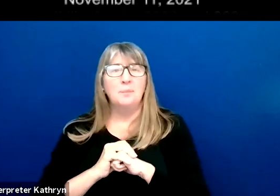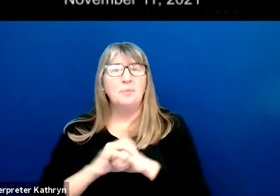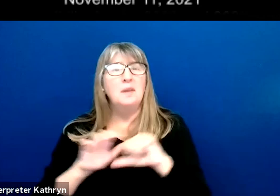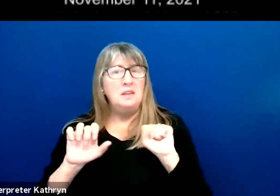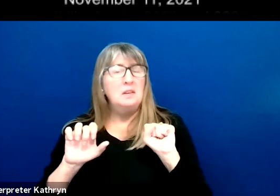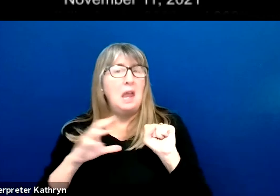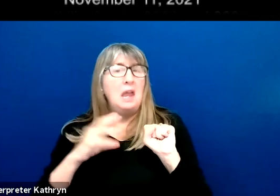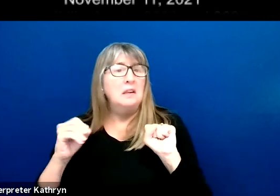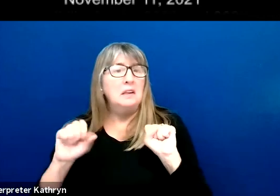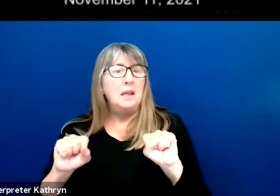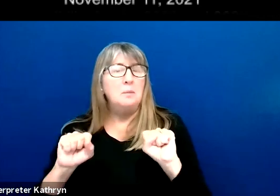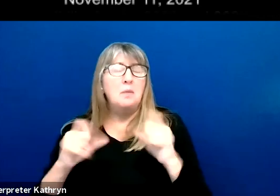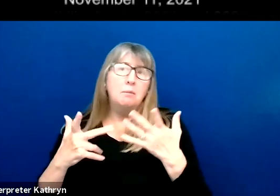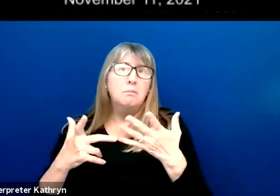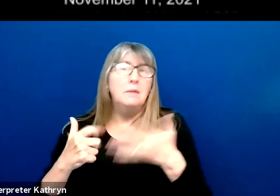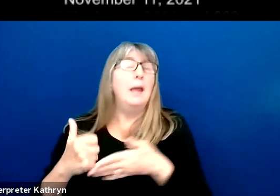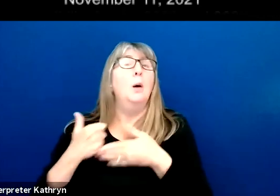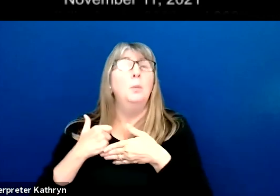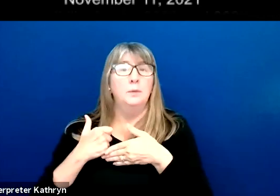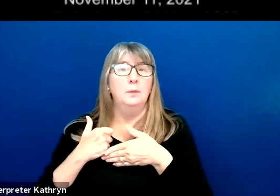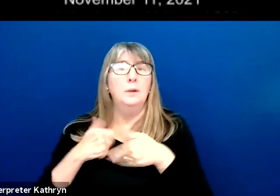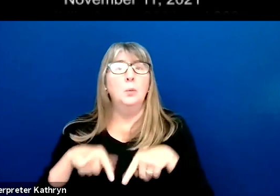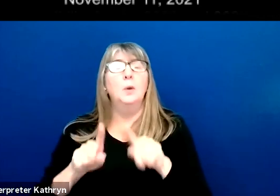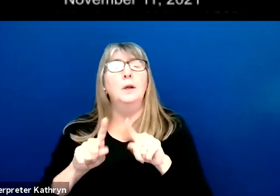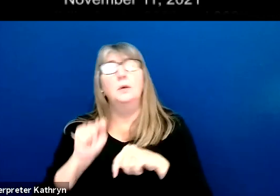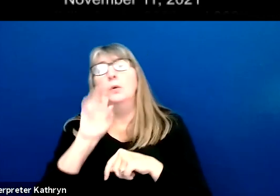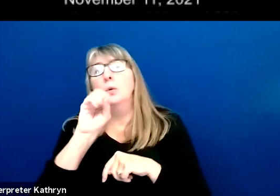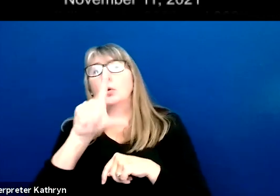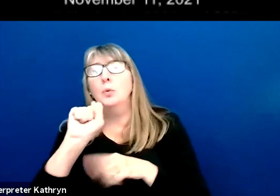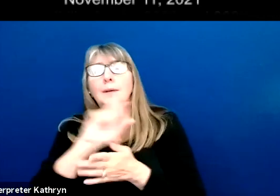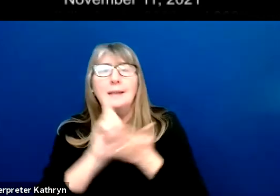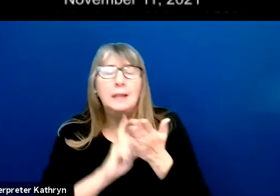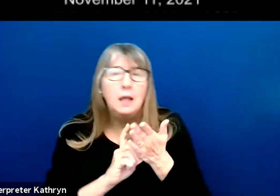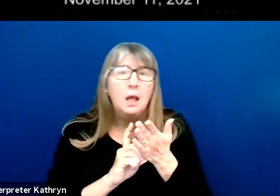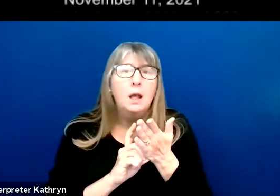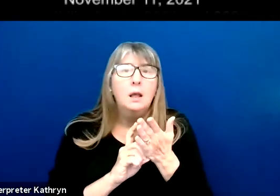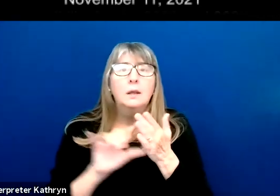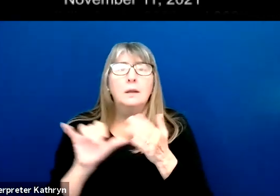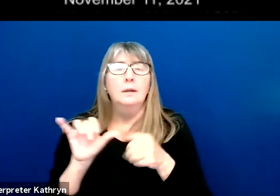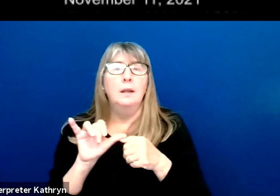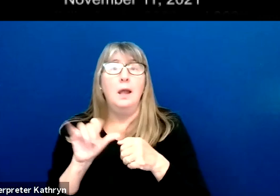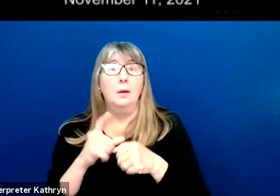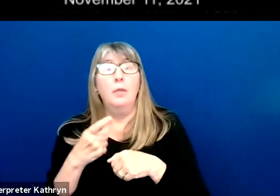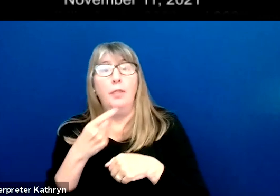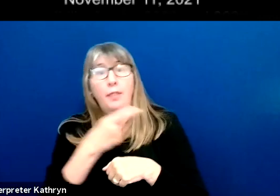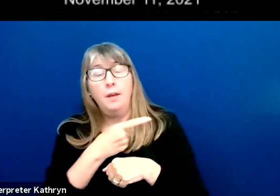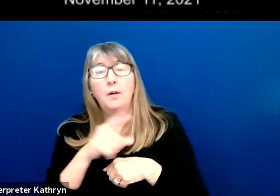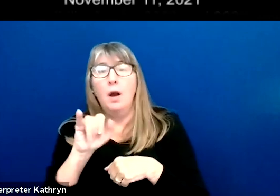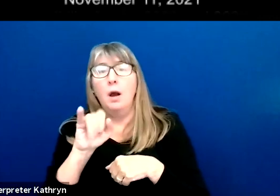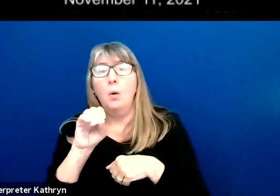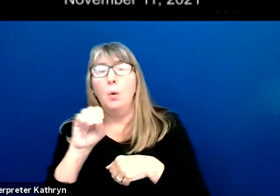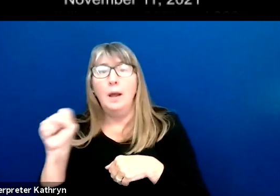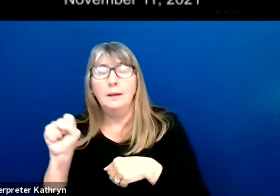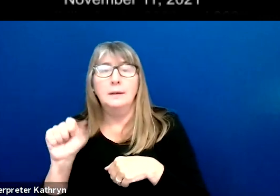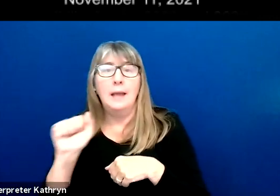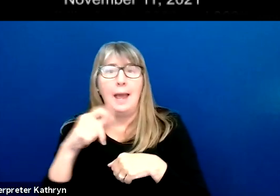of, that helps me when I'm designing tools like Over There, which was an iOS app that